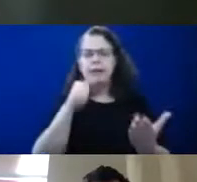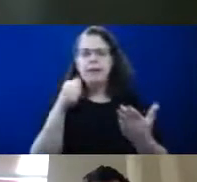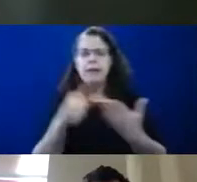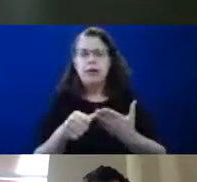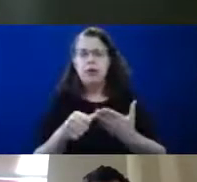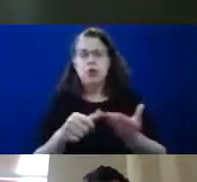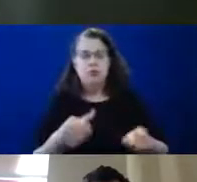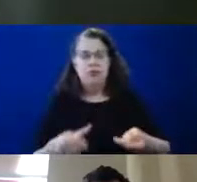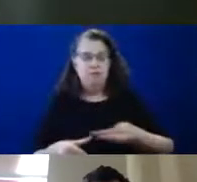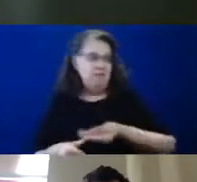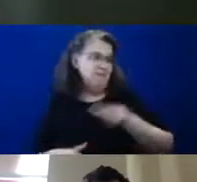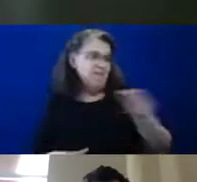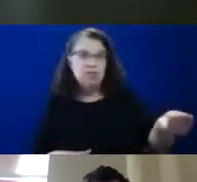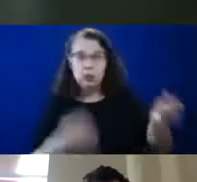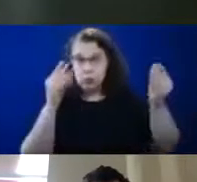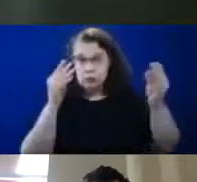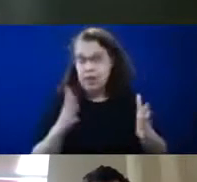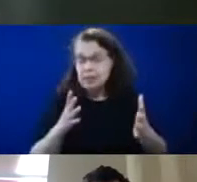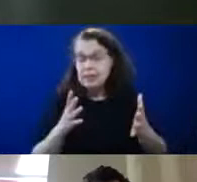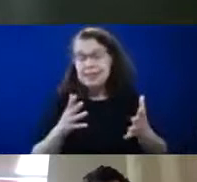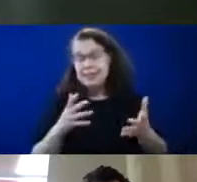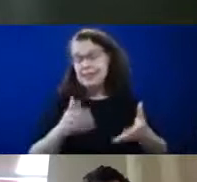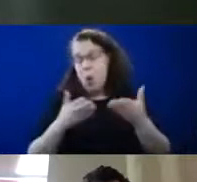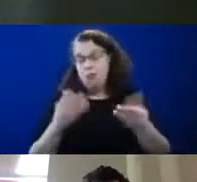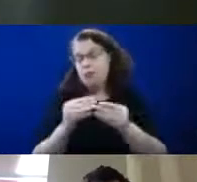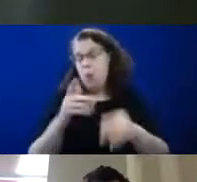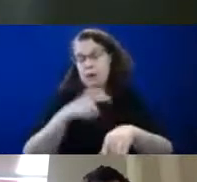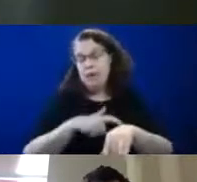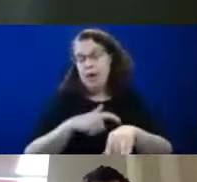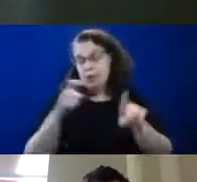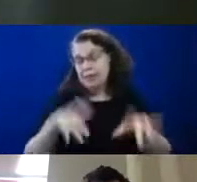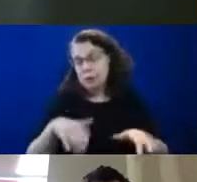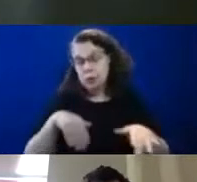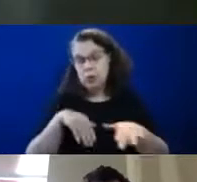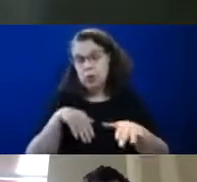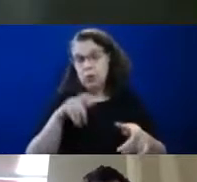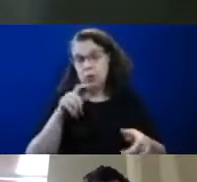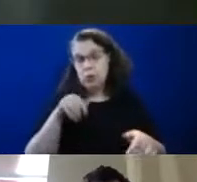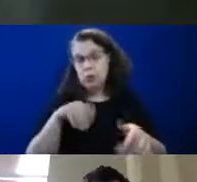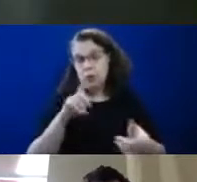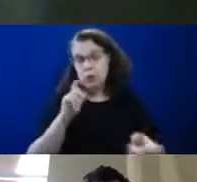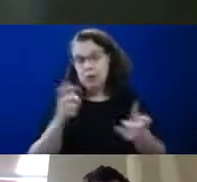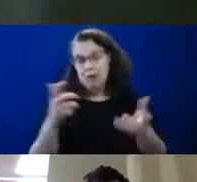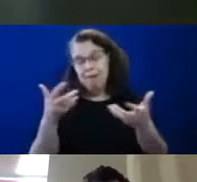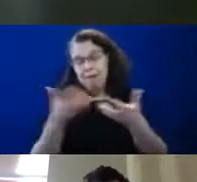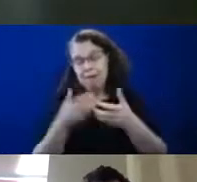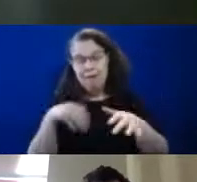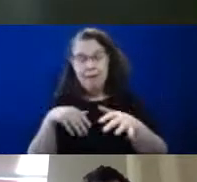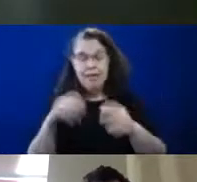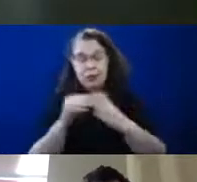just offers more time to accommodate students is really not necessarily enough if you want to effectively